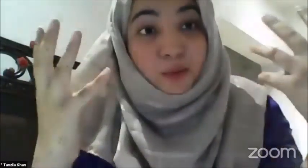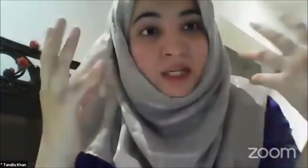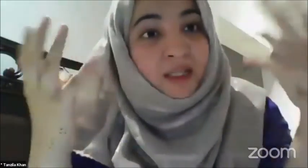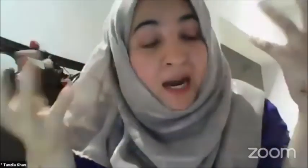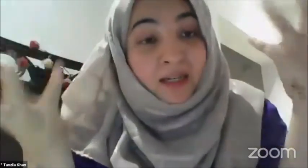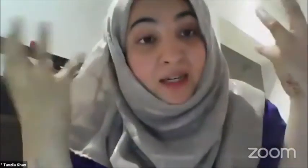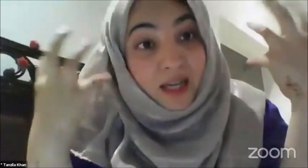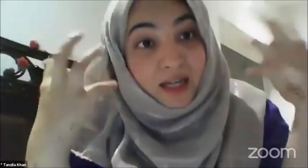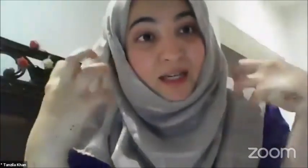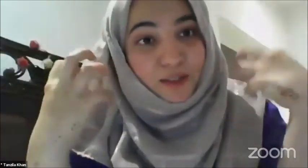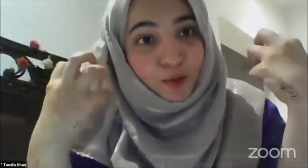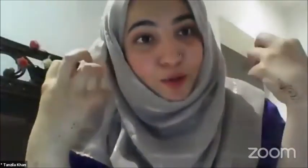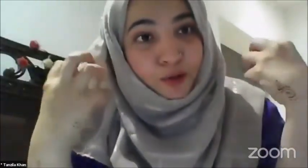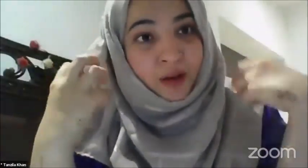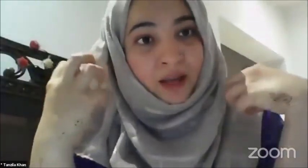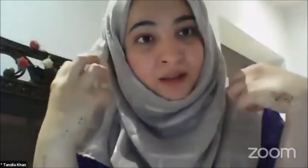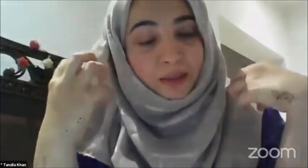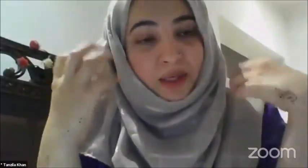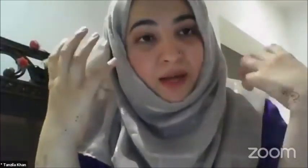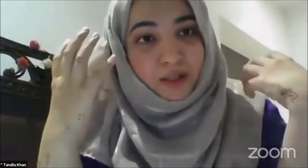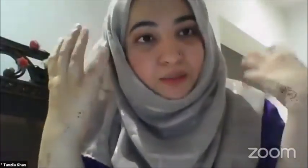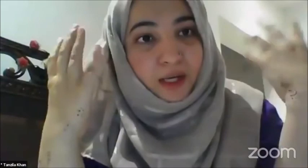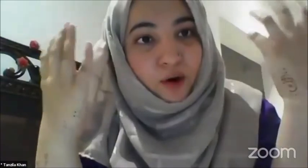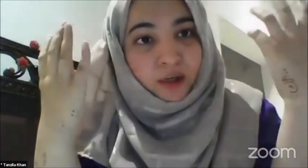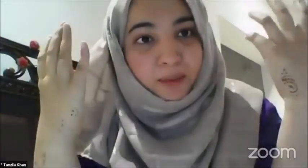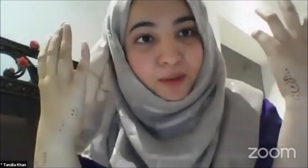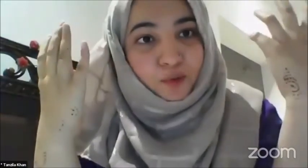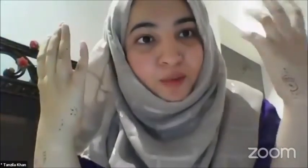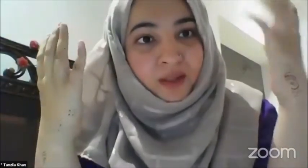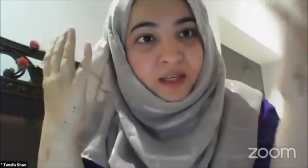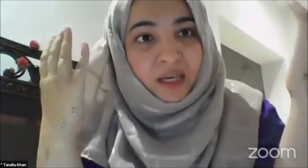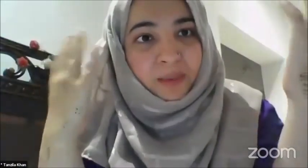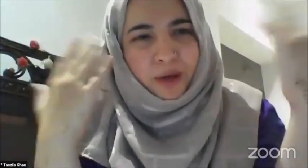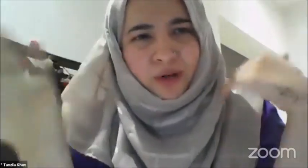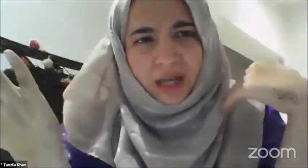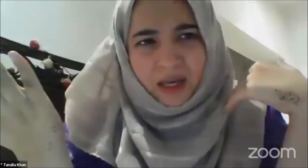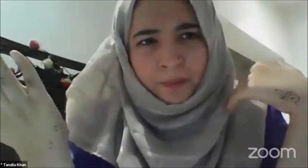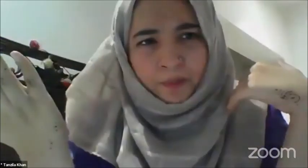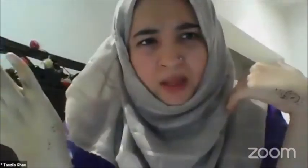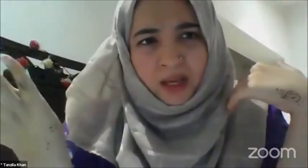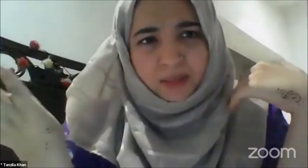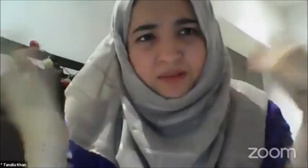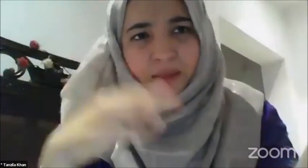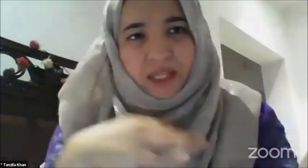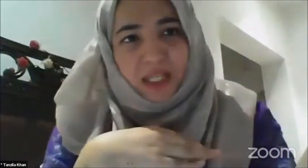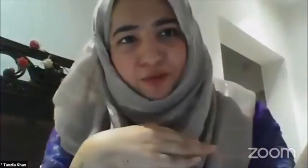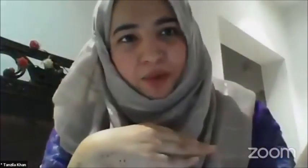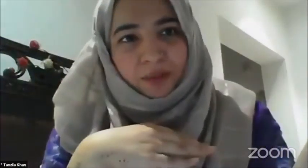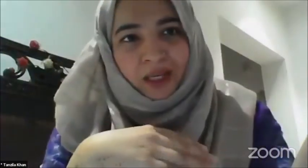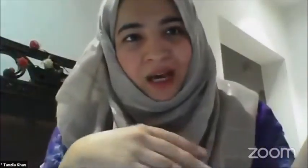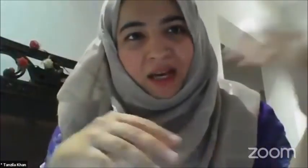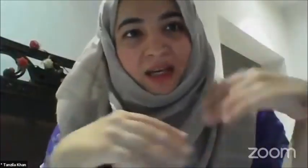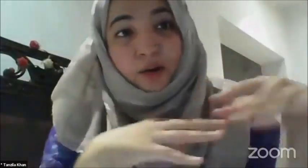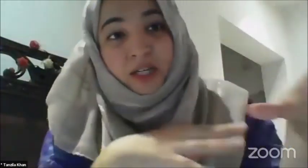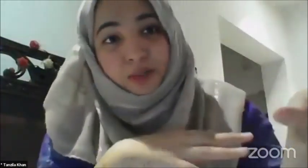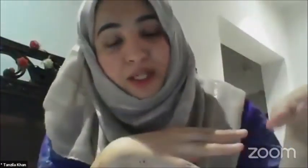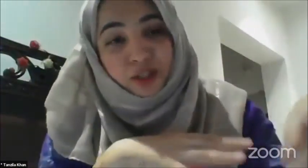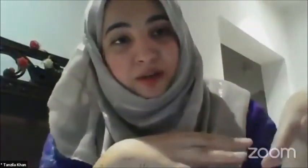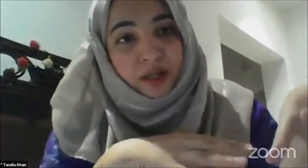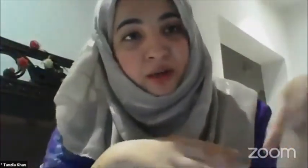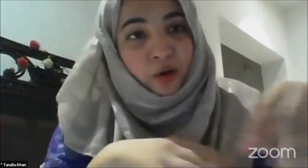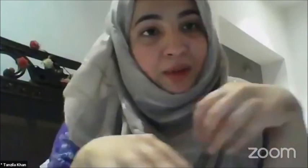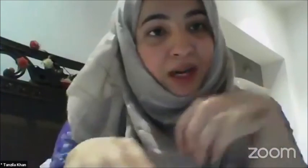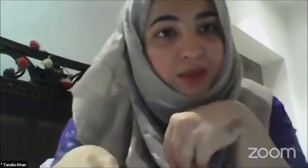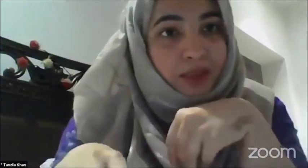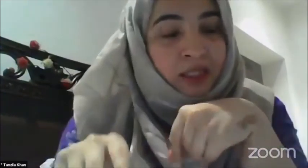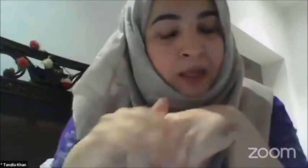can't do that. And that again takes a toll on your health. I mean, imagine being locked up in a room and thinking, am I going to die? Is my family safe from me? I cannot touch my